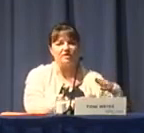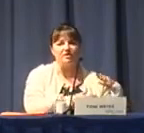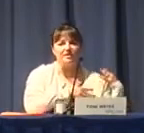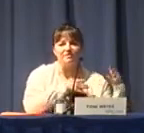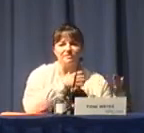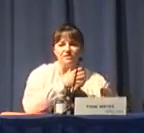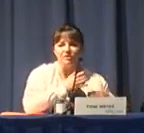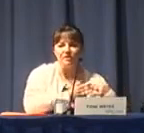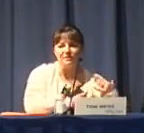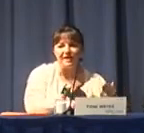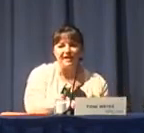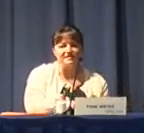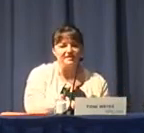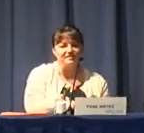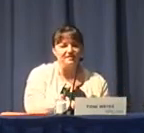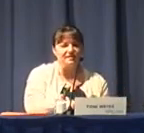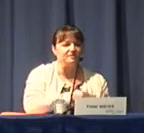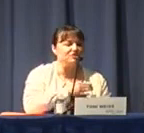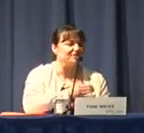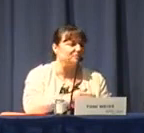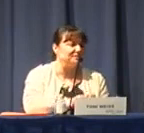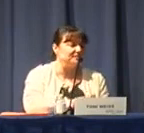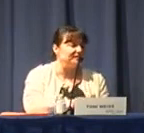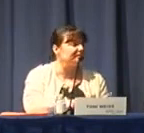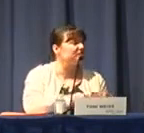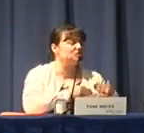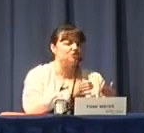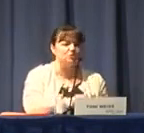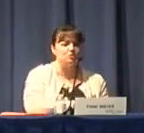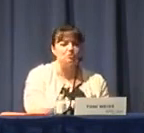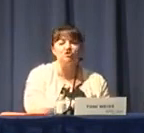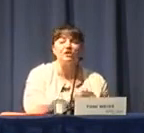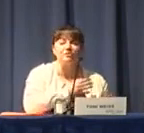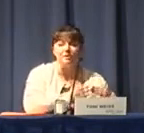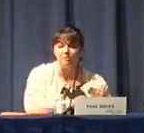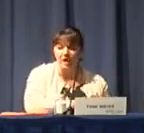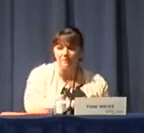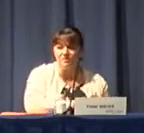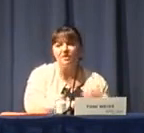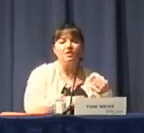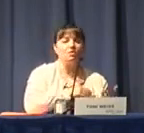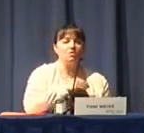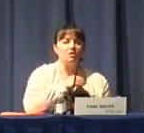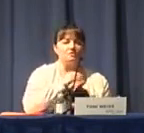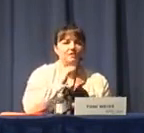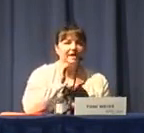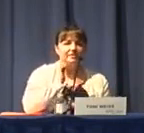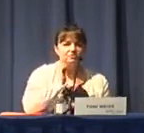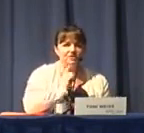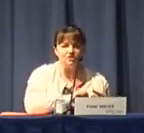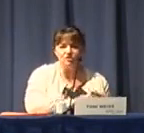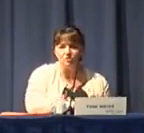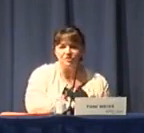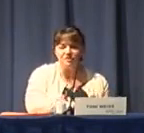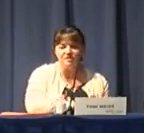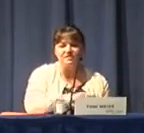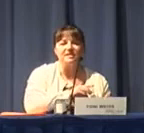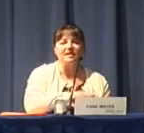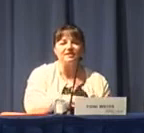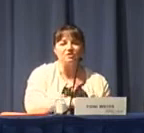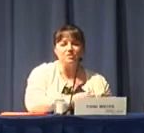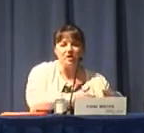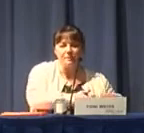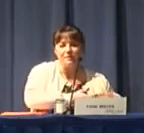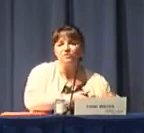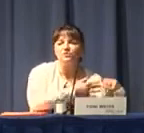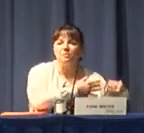stations where if they're going to be accessing ChatGPT to generate a prompt, or find research sources